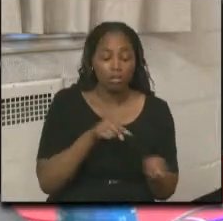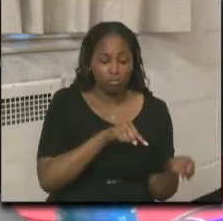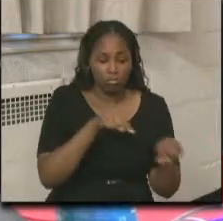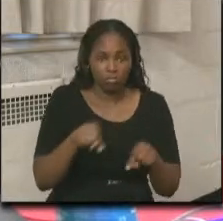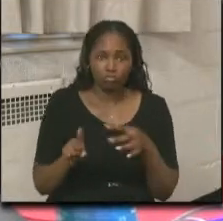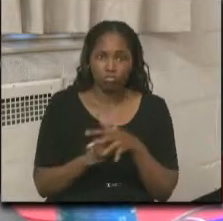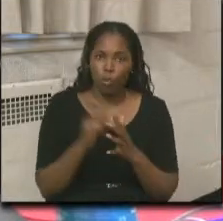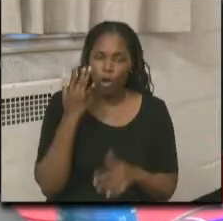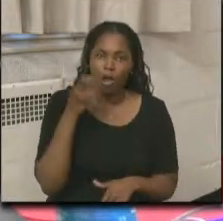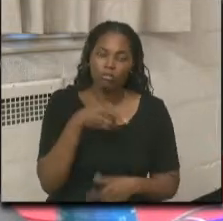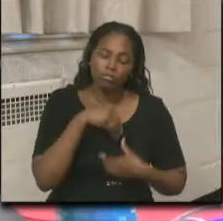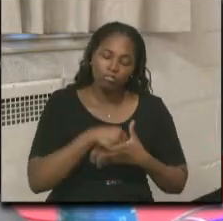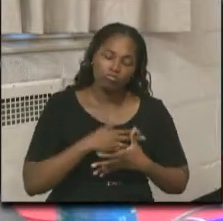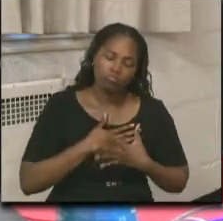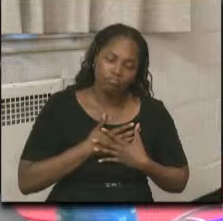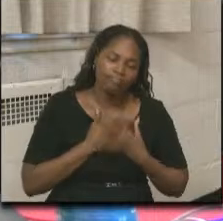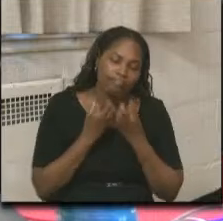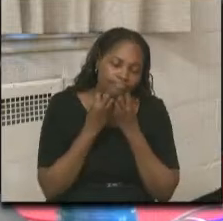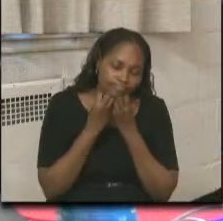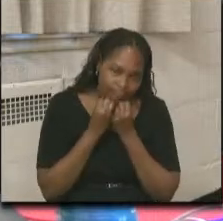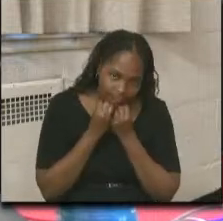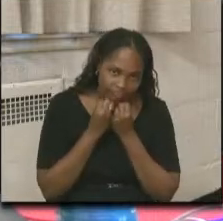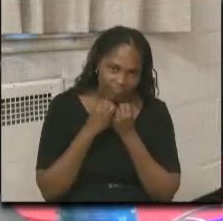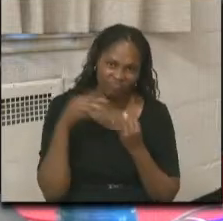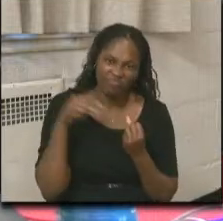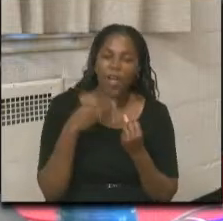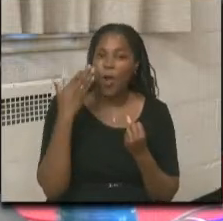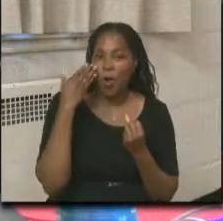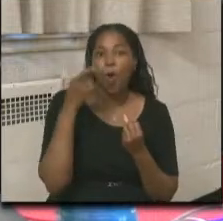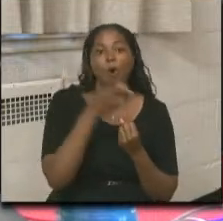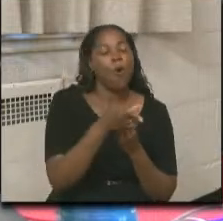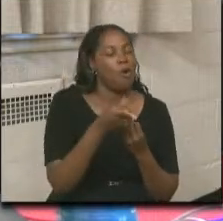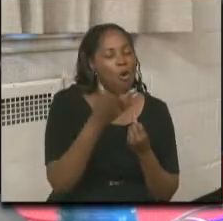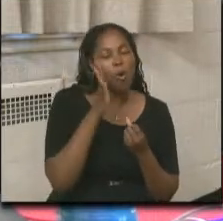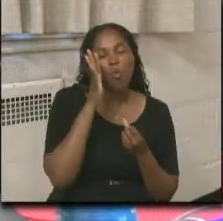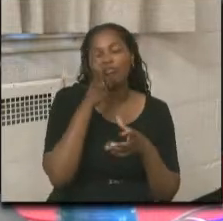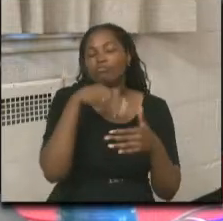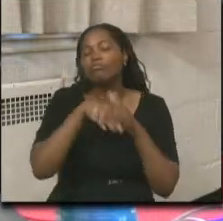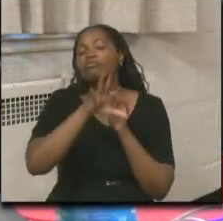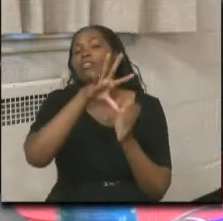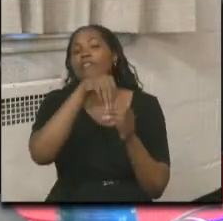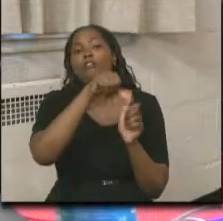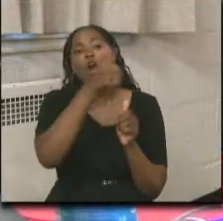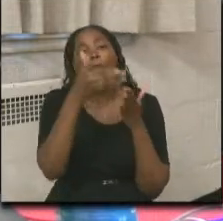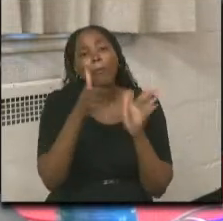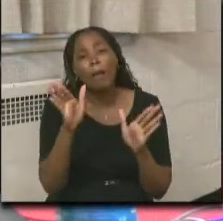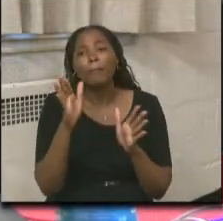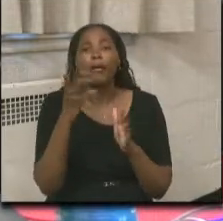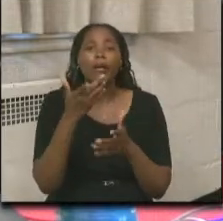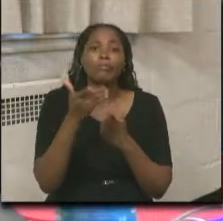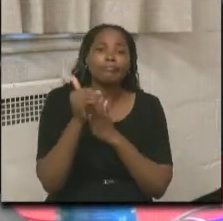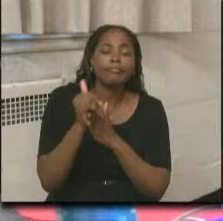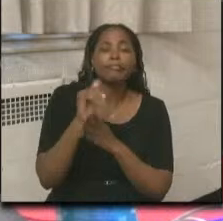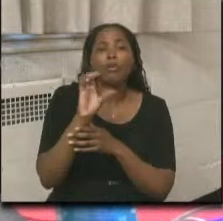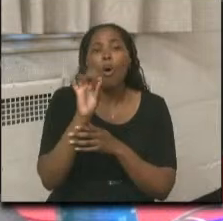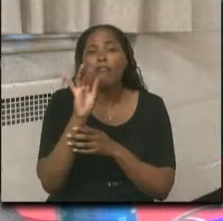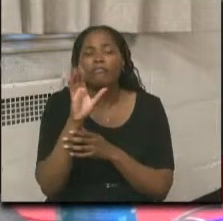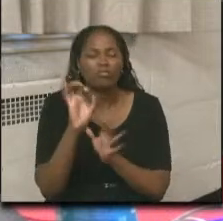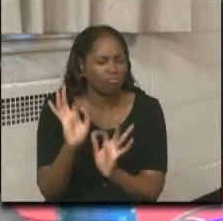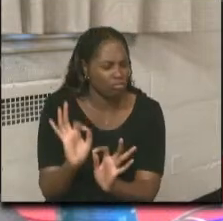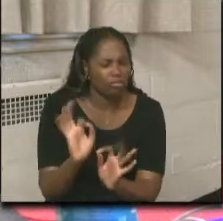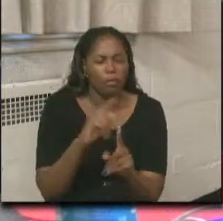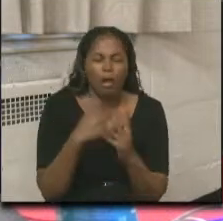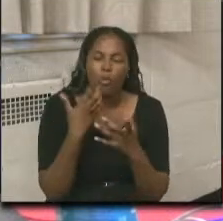that's the thing. And you're going on to do other things in public office, and it's appreciated. But I just hope that you also stay in touch and keep connected with the board for all